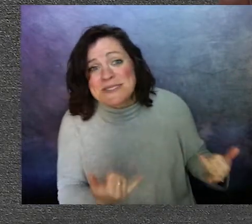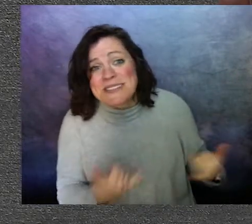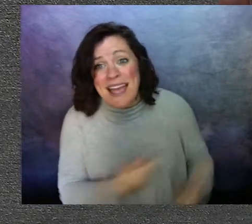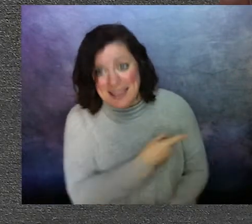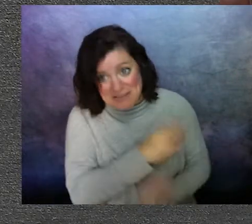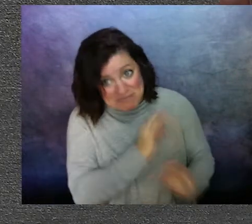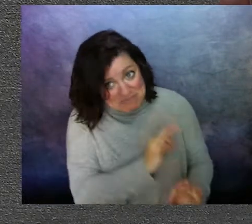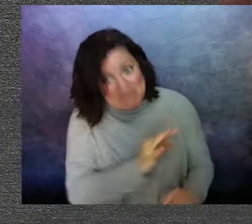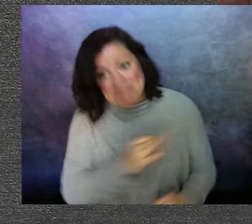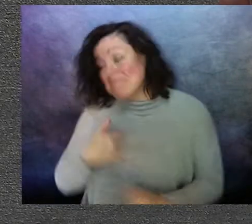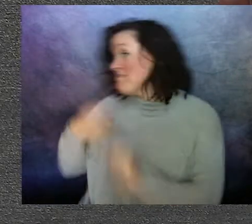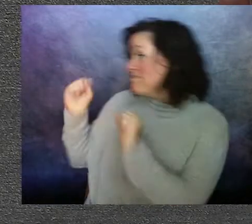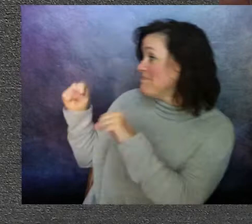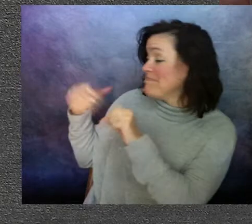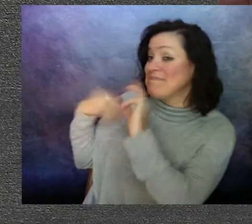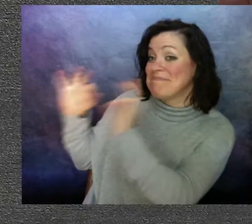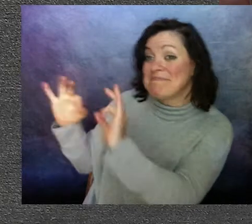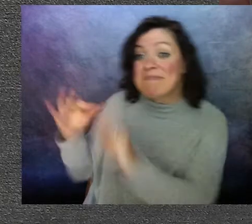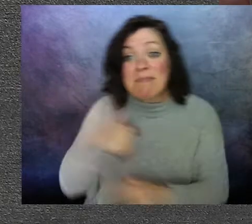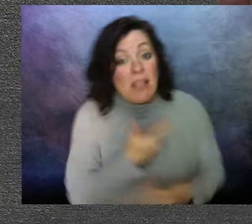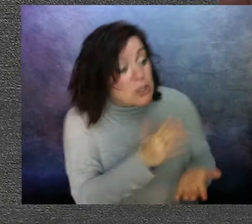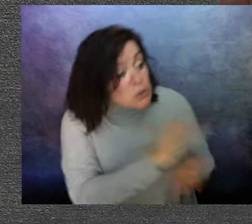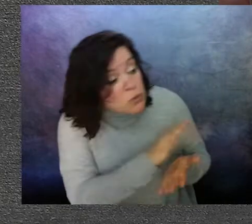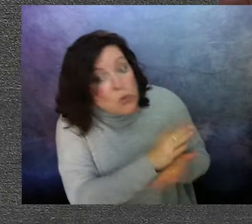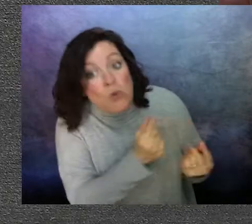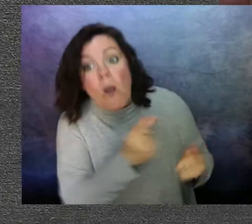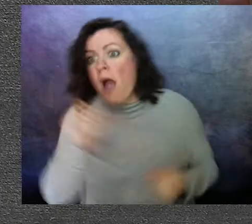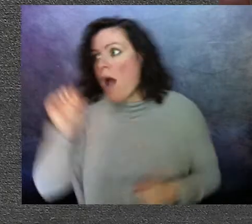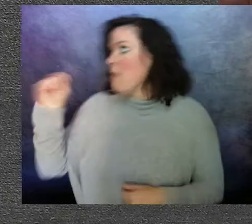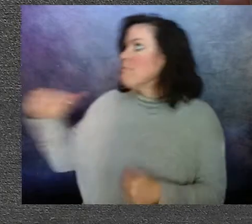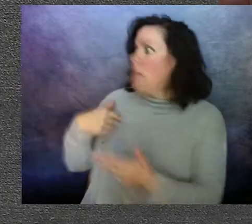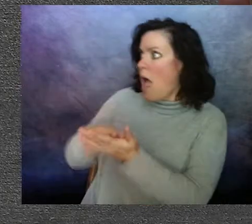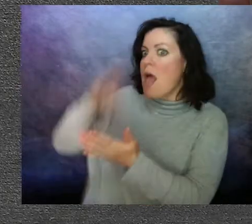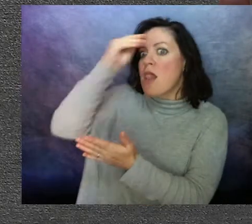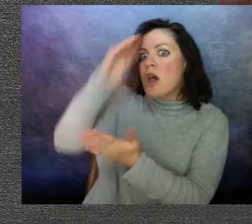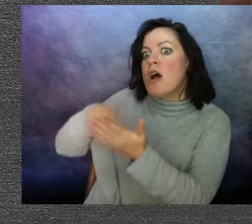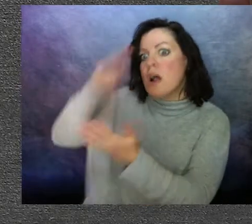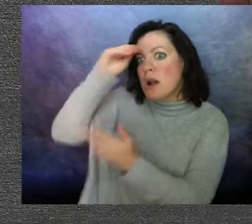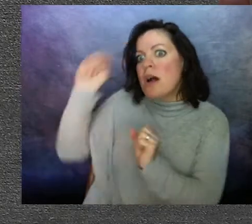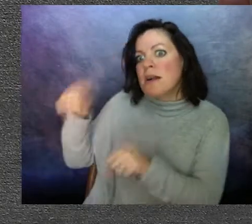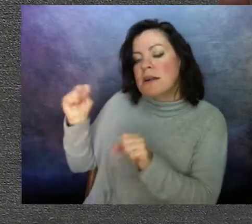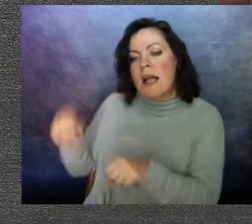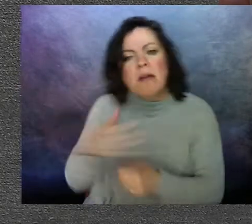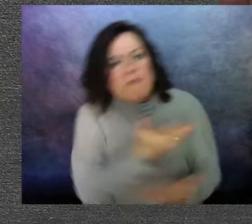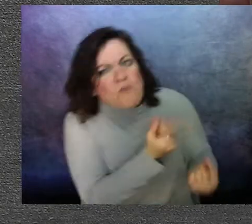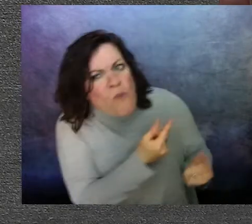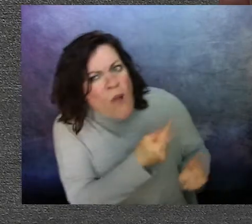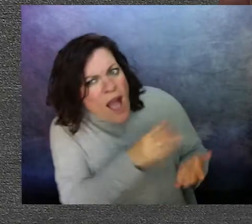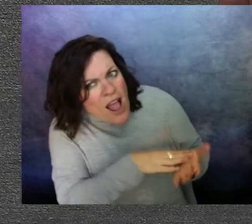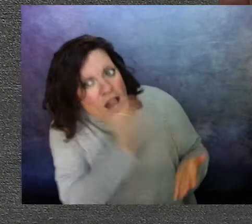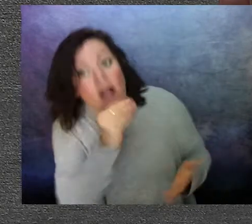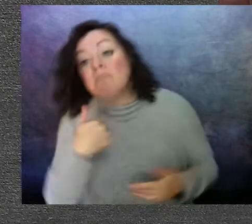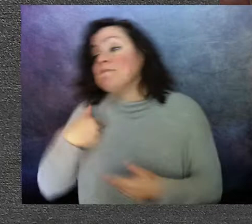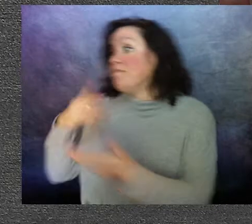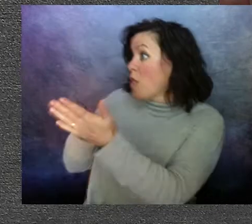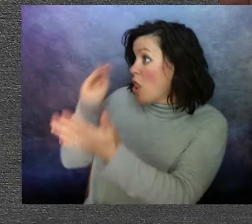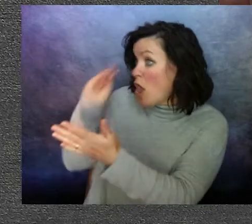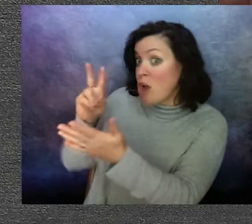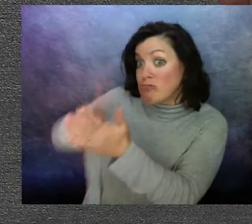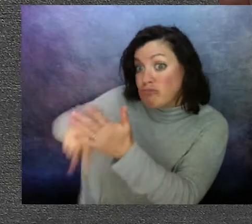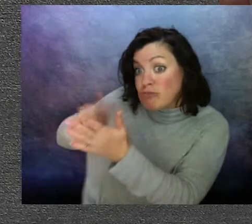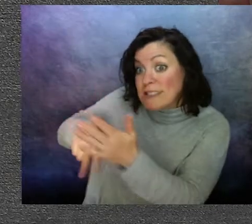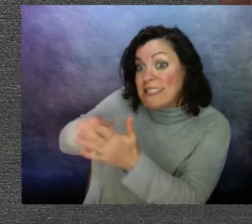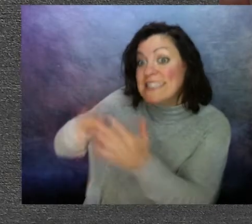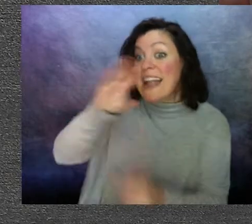Good. Good? Did you learn anything new? Yeah, I learned a lot of things. Did you? Tell me something. Reading and spelling.